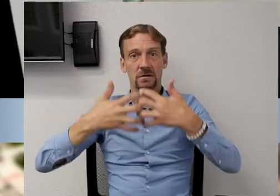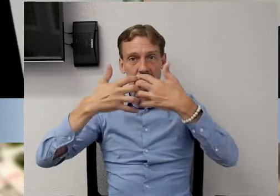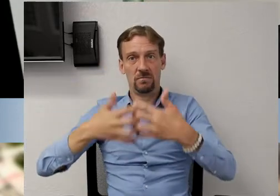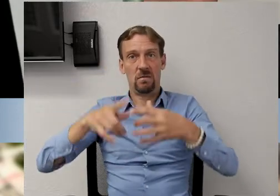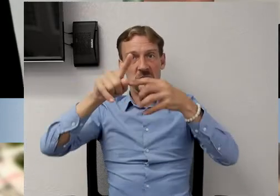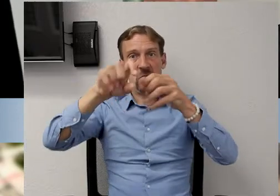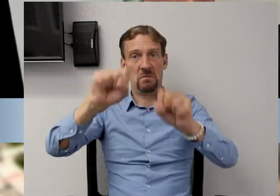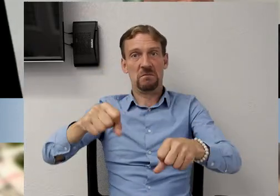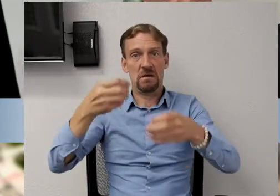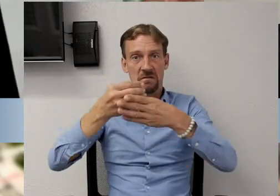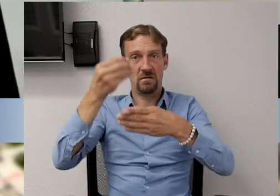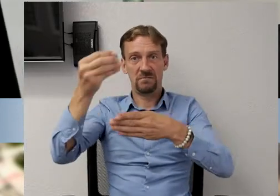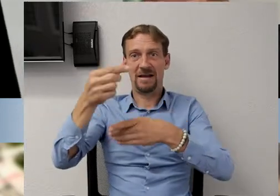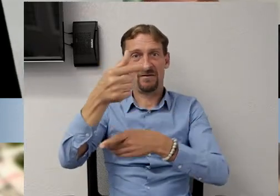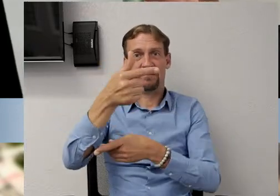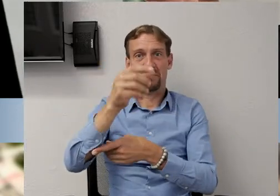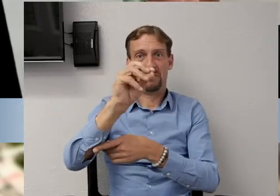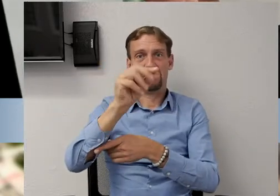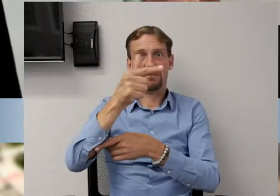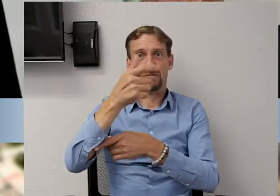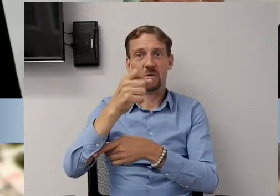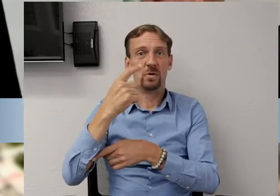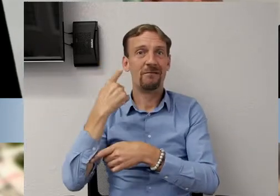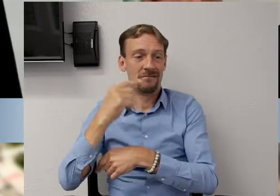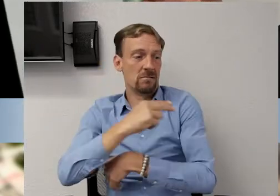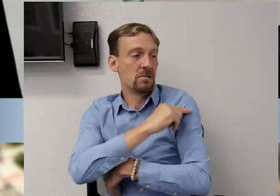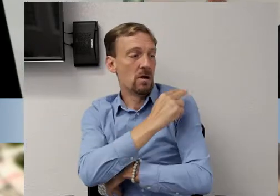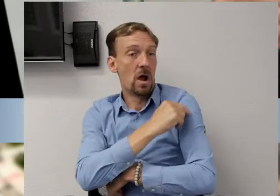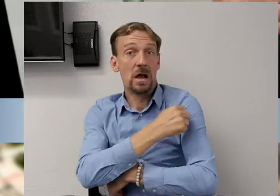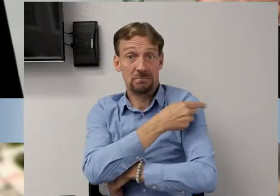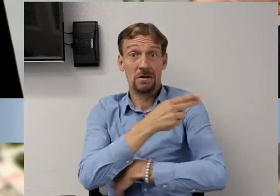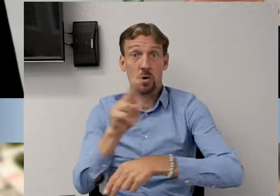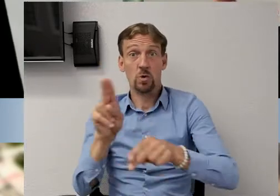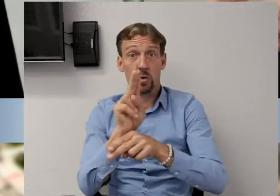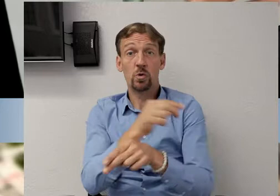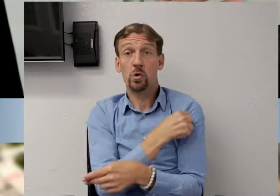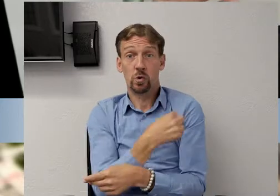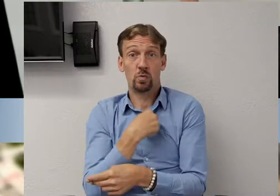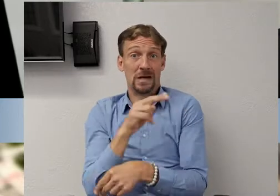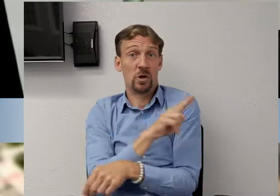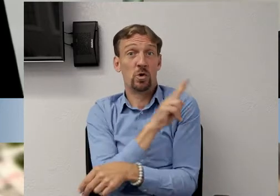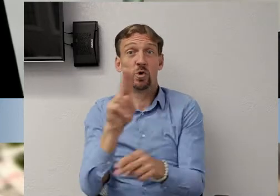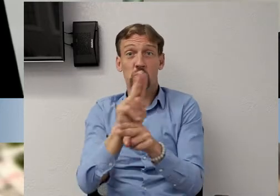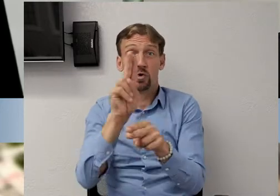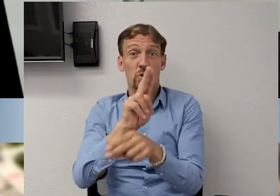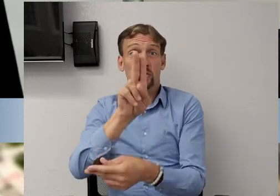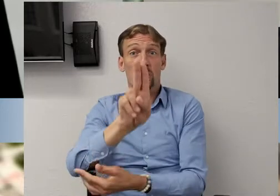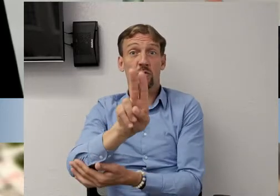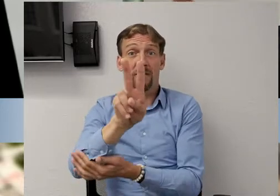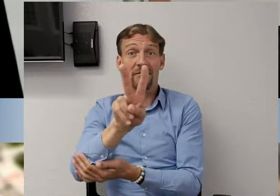buy, you can Google them. Hospitals use them. We actually use UV